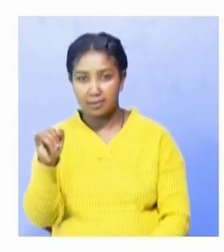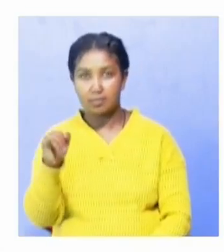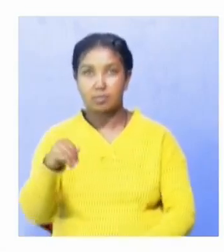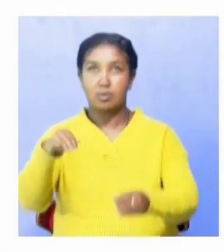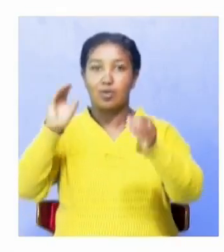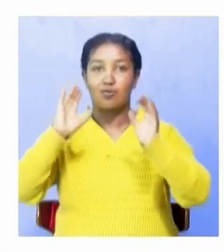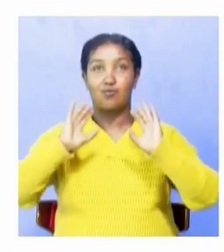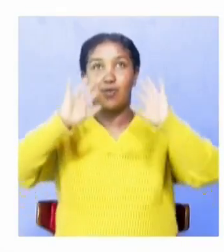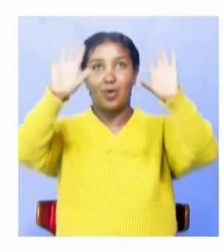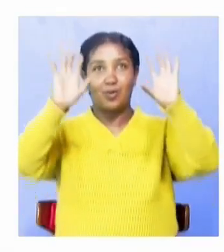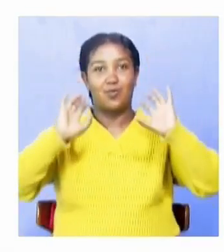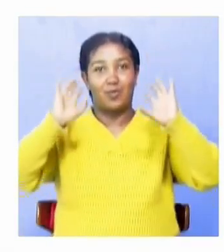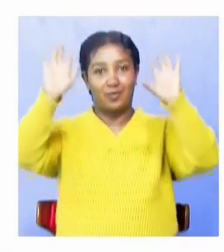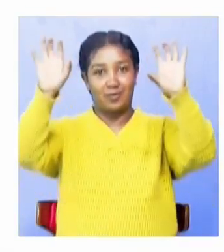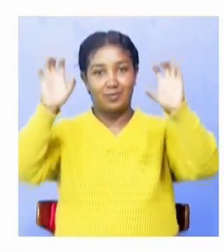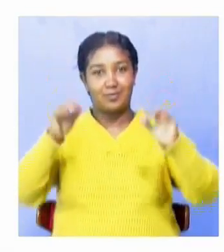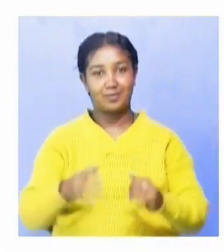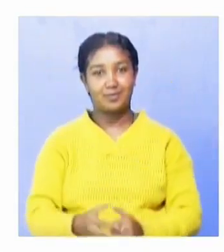volleyball.